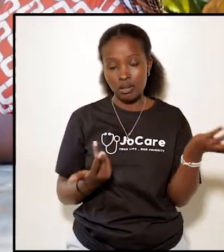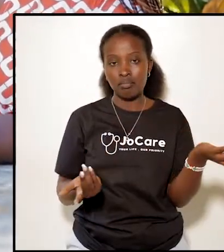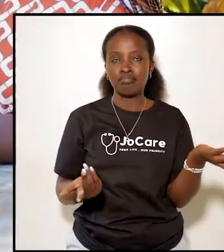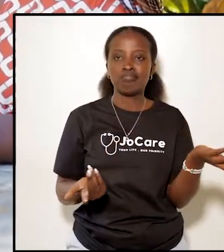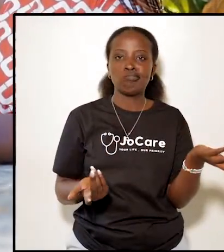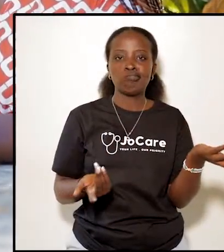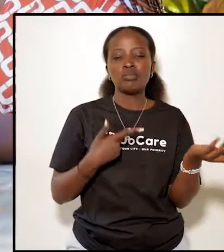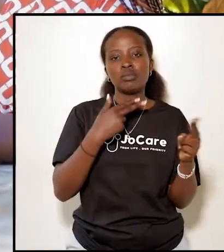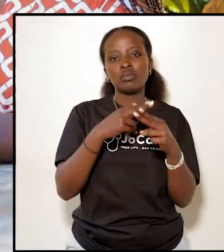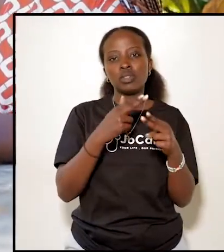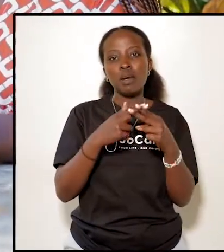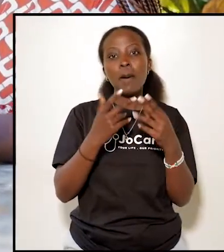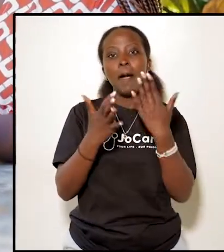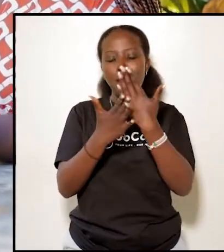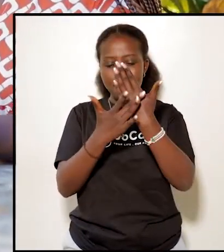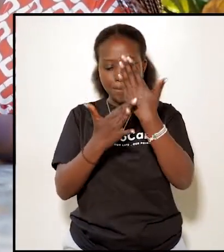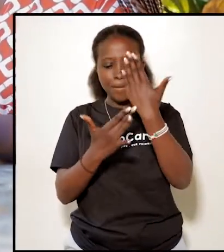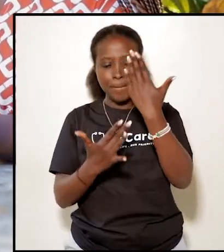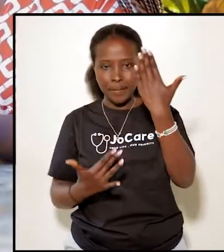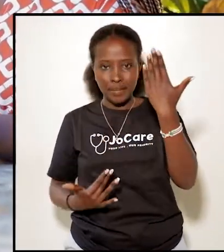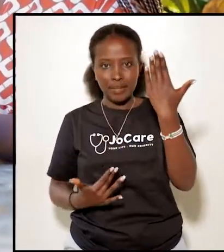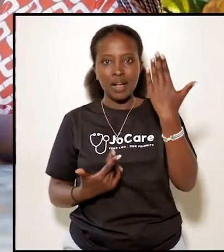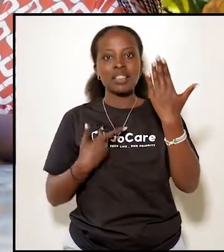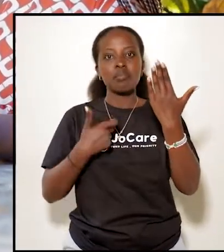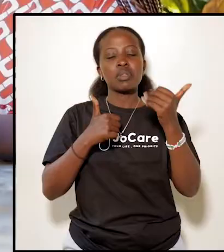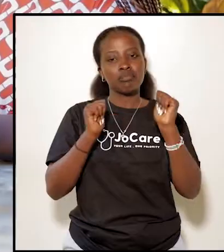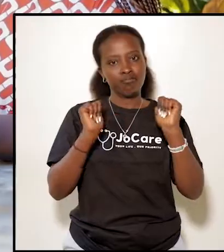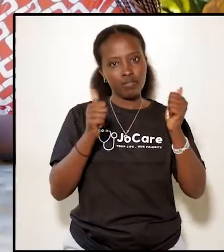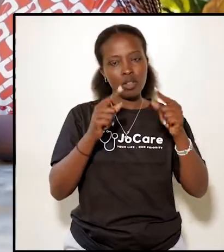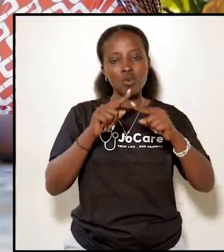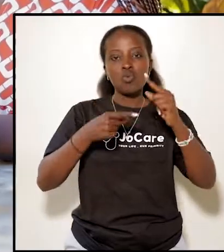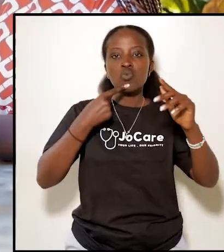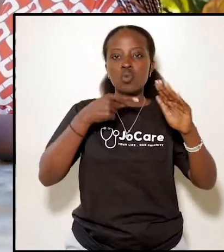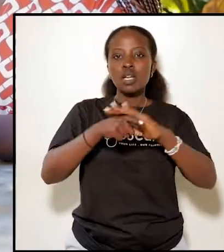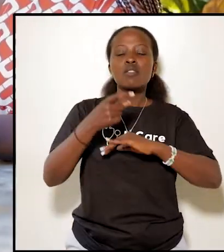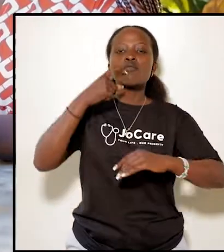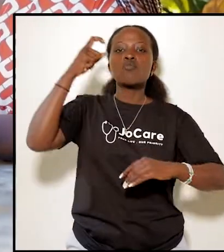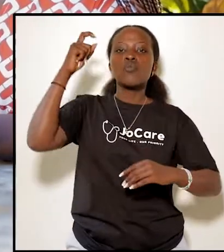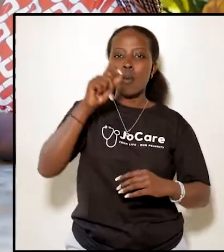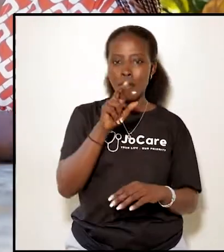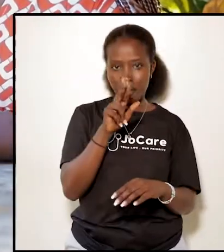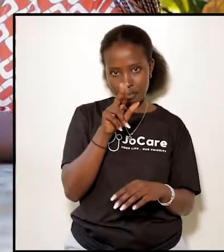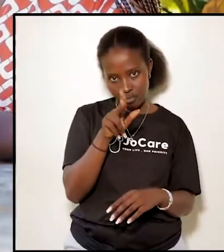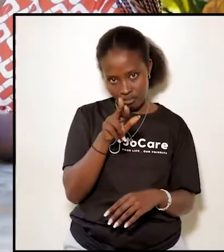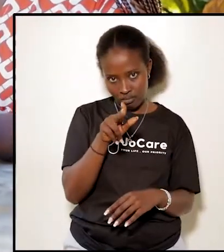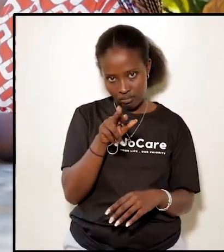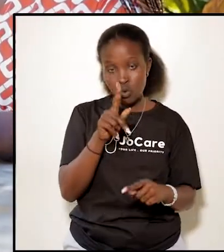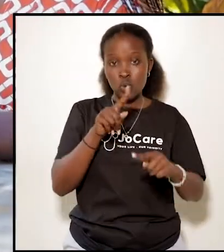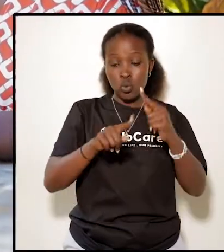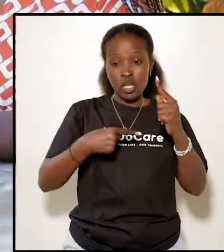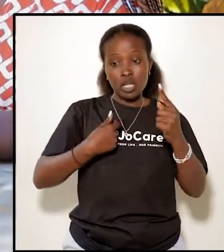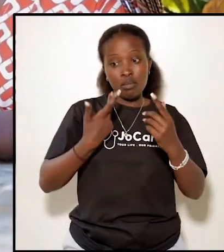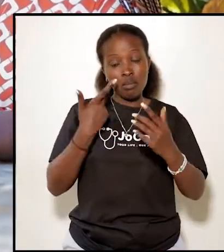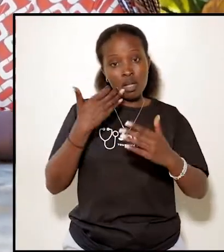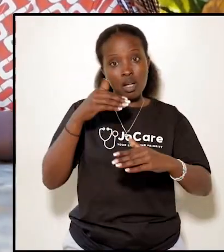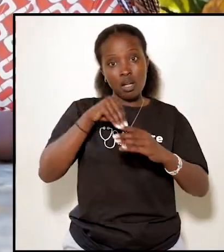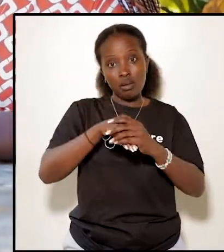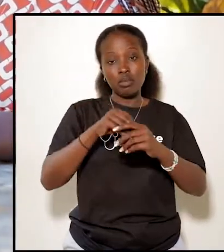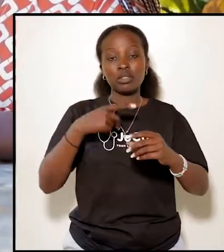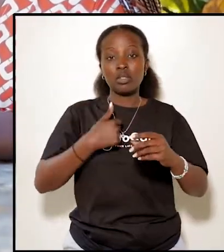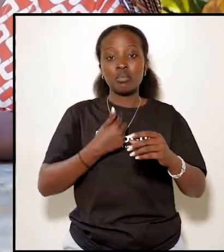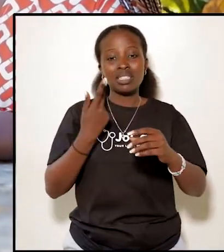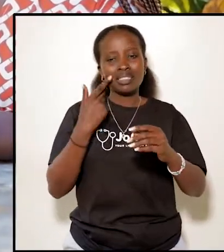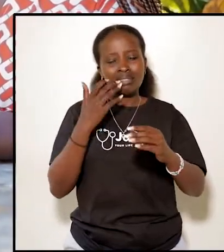is, the blood is fresh. Flesh blood. Fresh, and it is red, Okay. bright red. Whereas for the